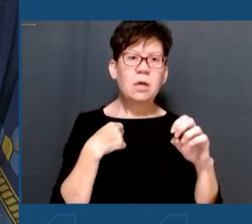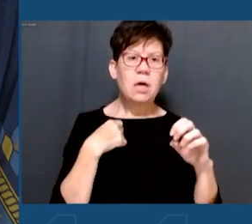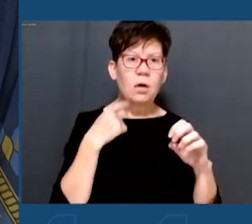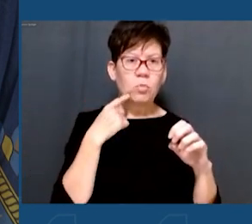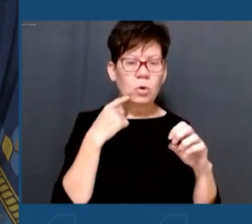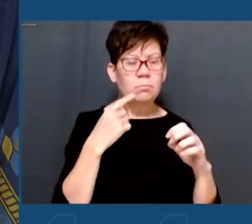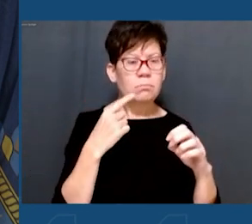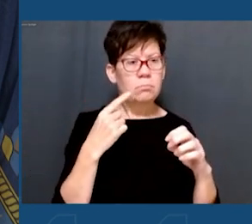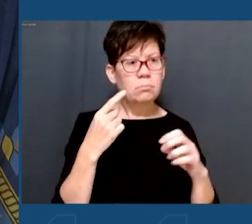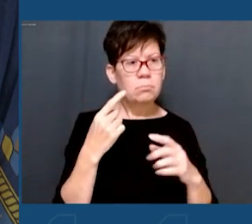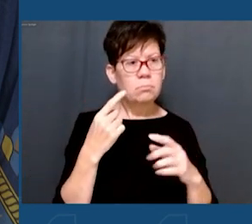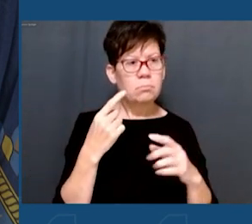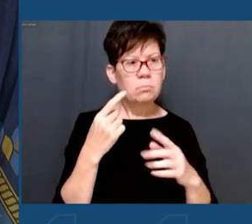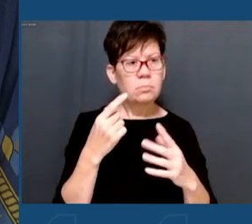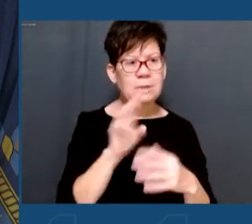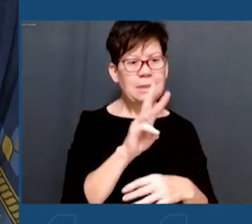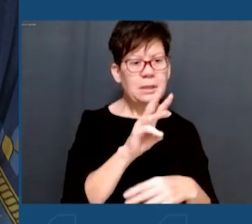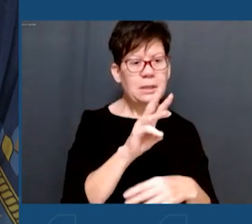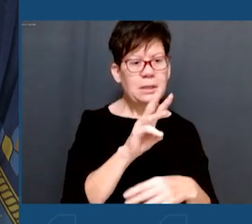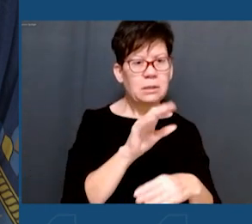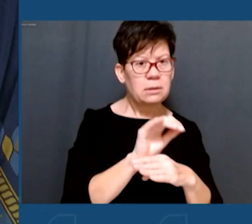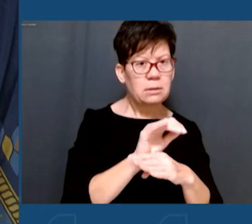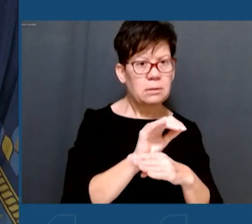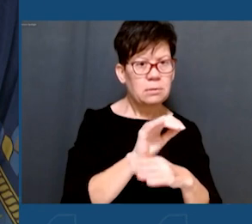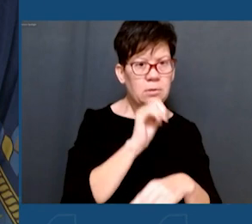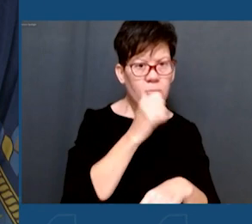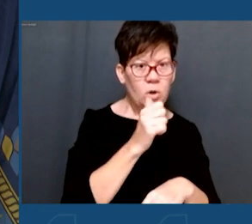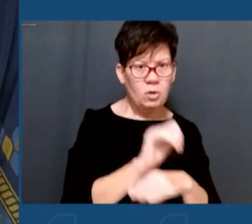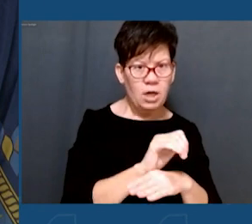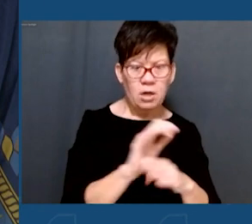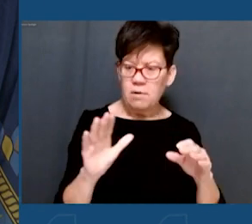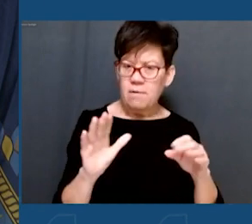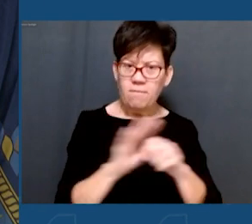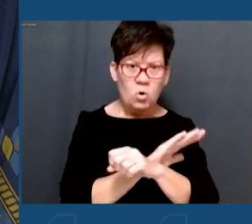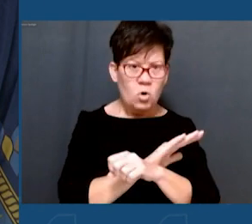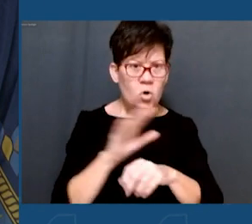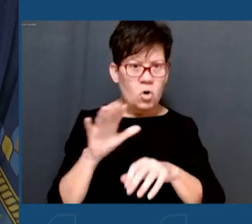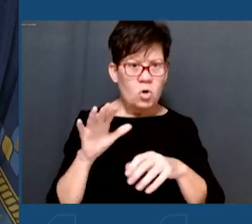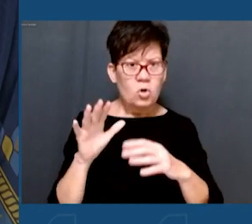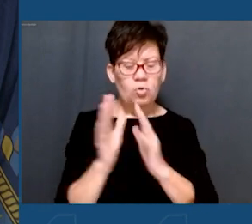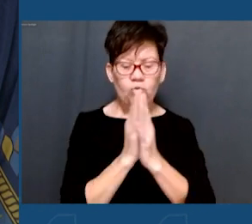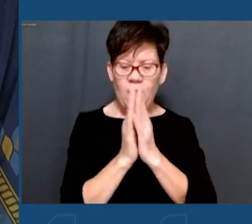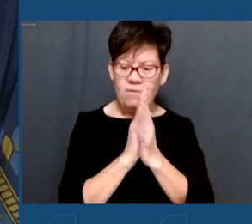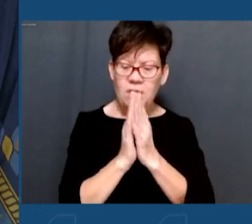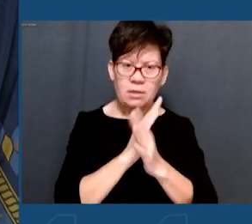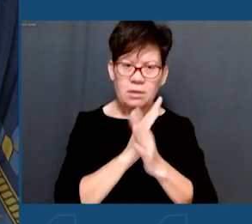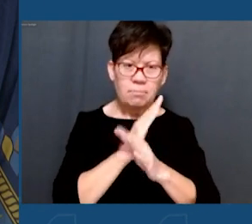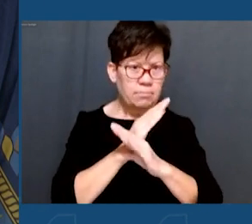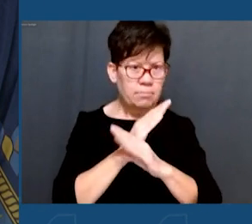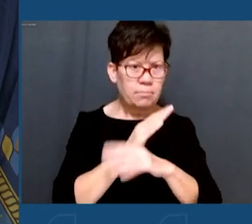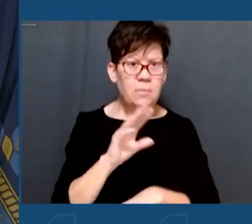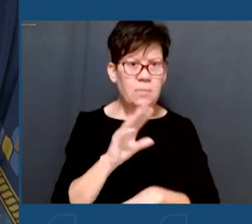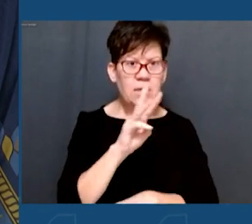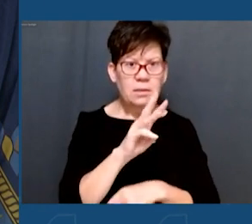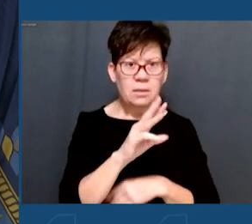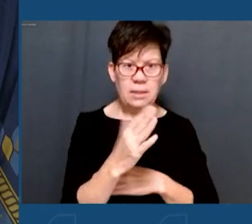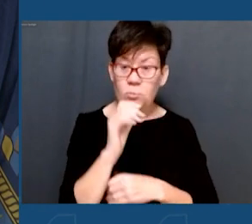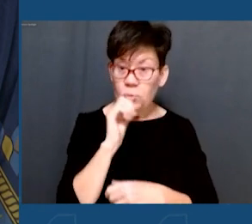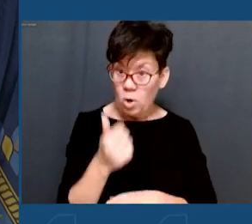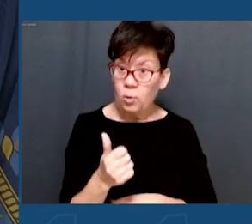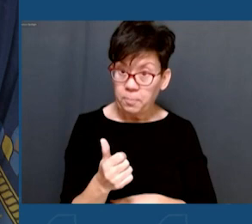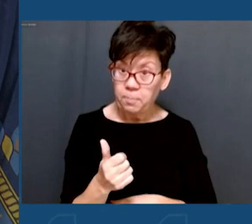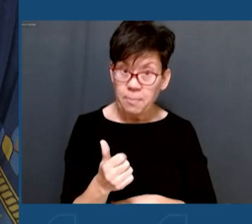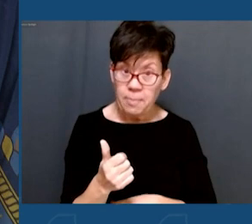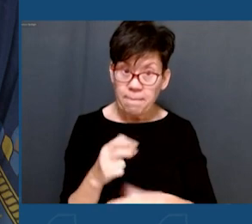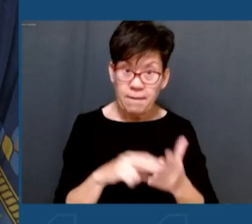full traffic ban on the 190 from exit 56 to the Pennsylvania line at 6 a.m. tomorrow. So this means you